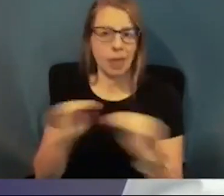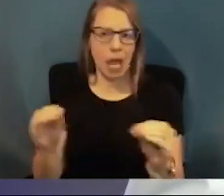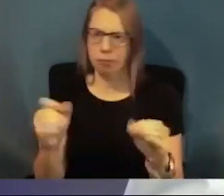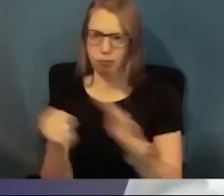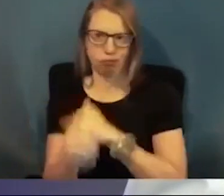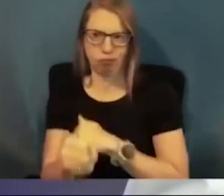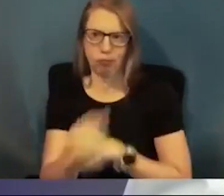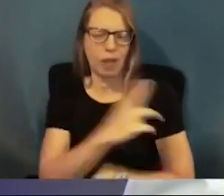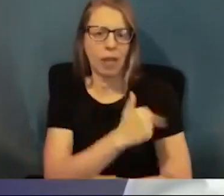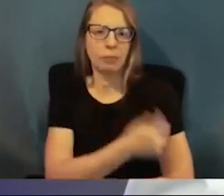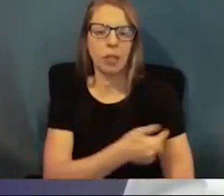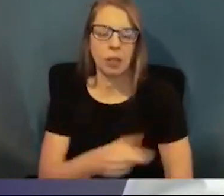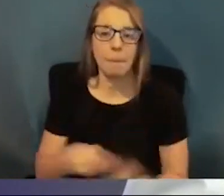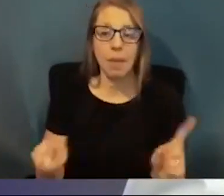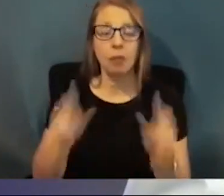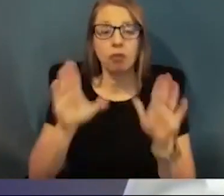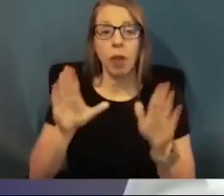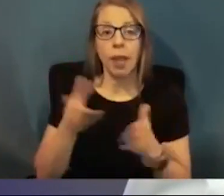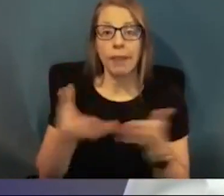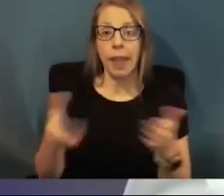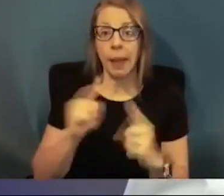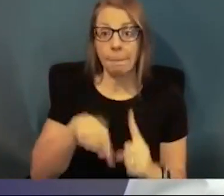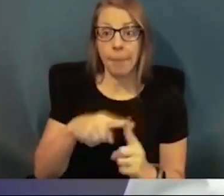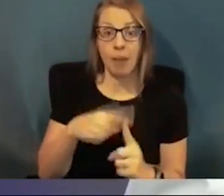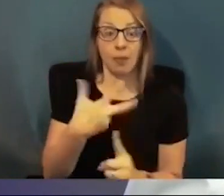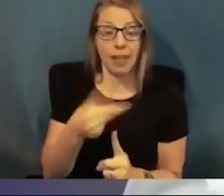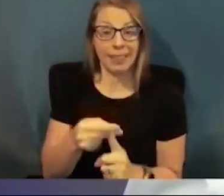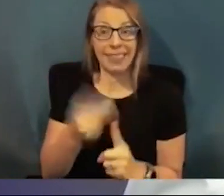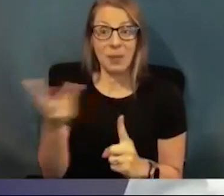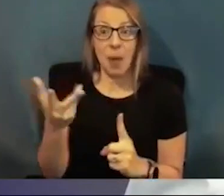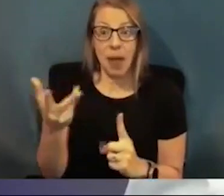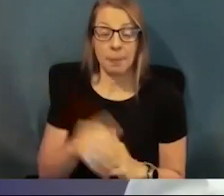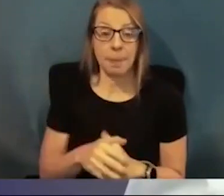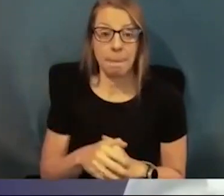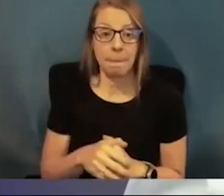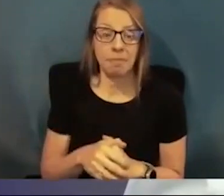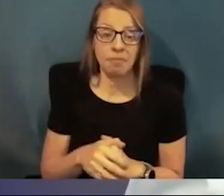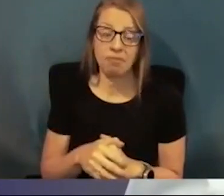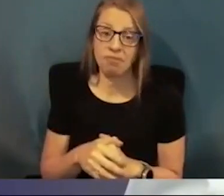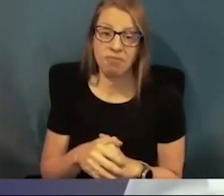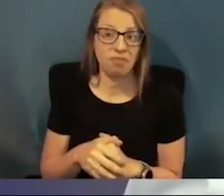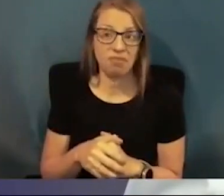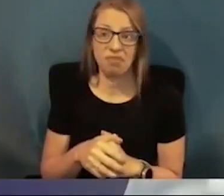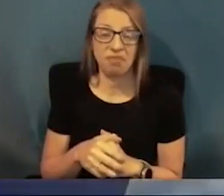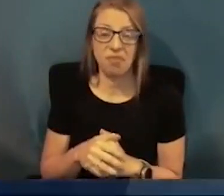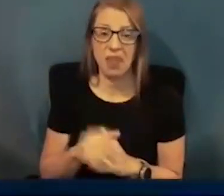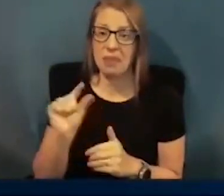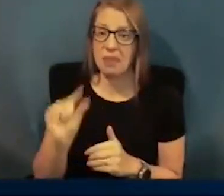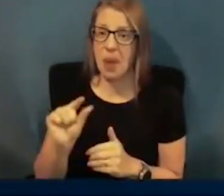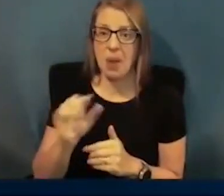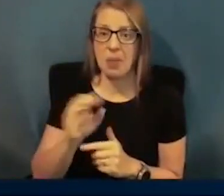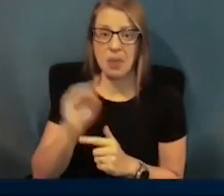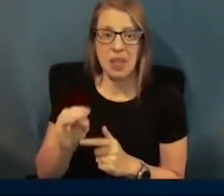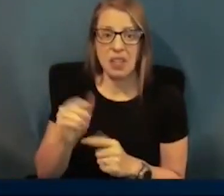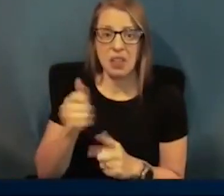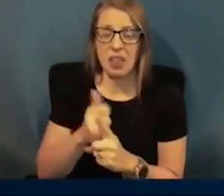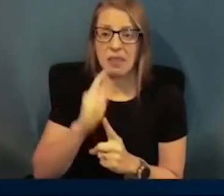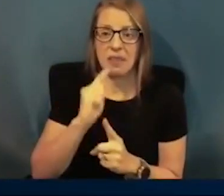great thing we can say about the vaccines is there's very little chance you're going to have a serious illness, even if you should